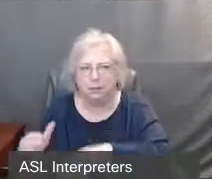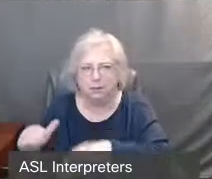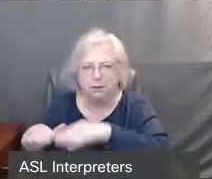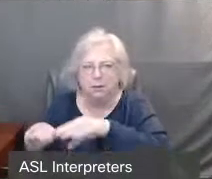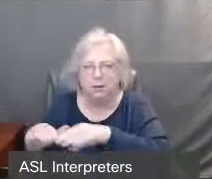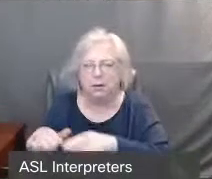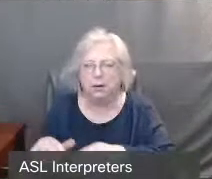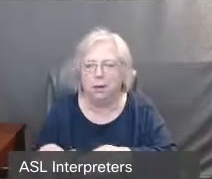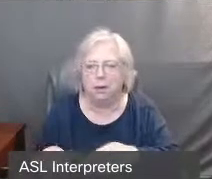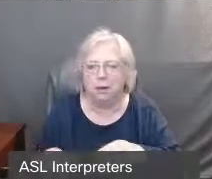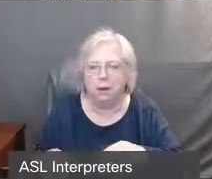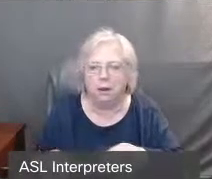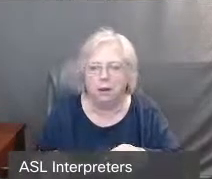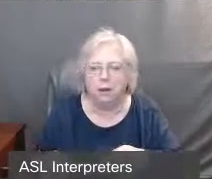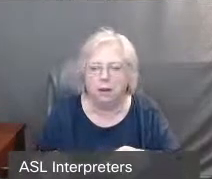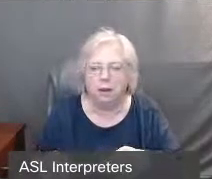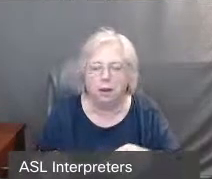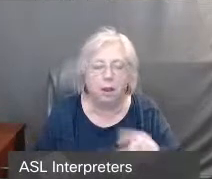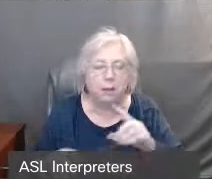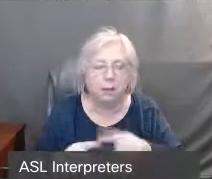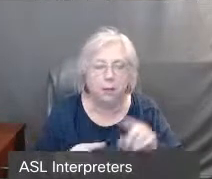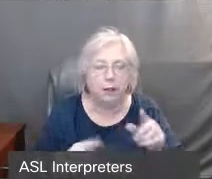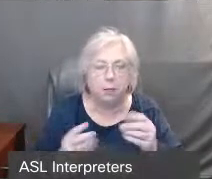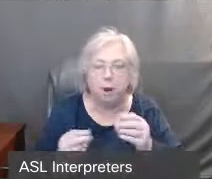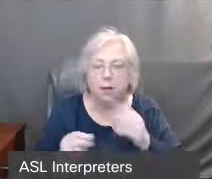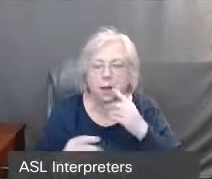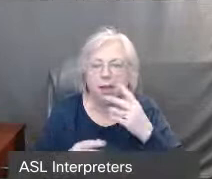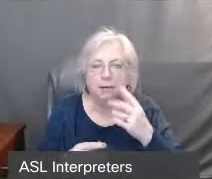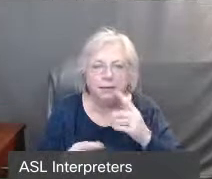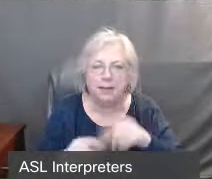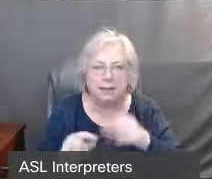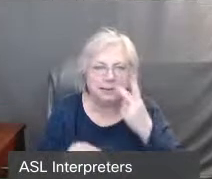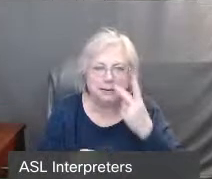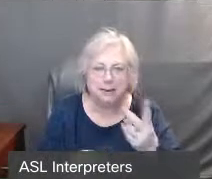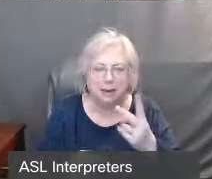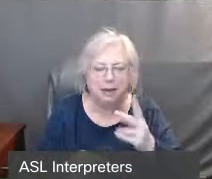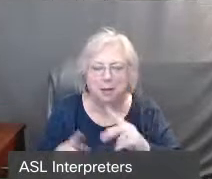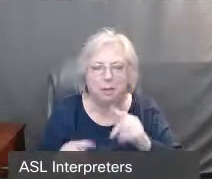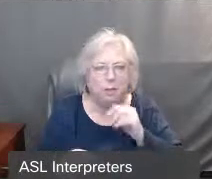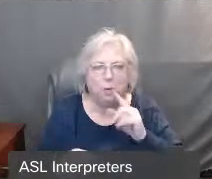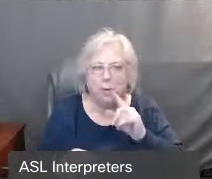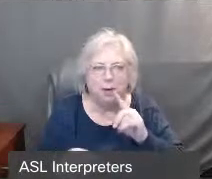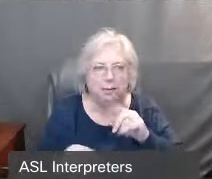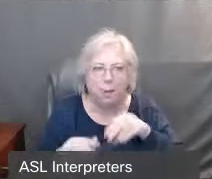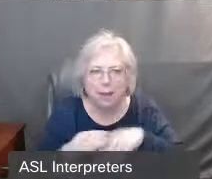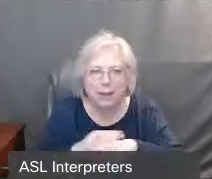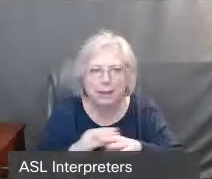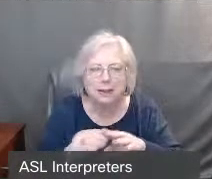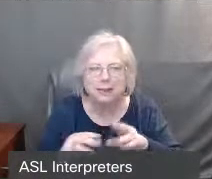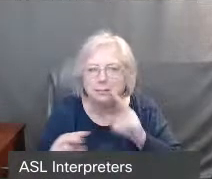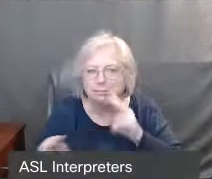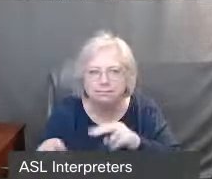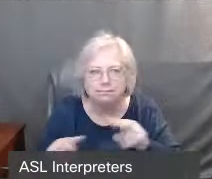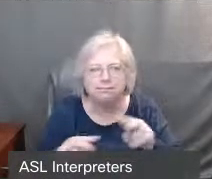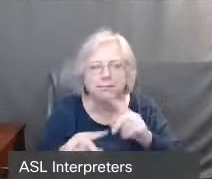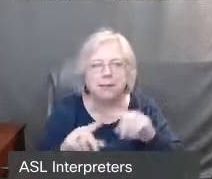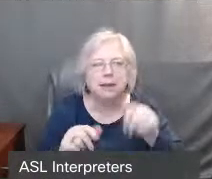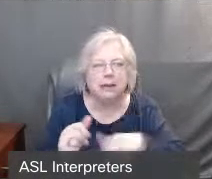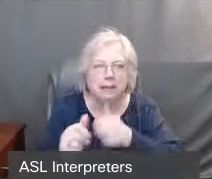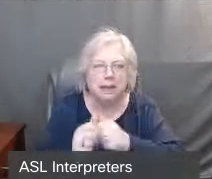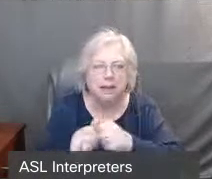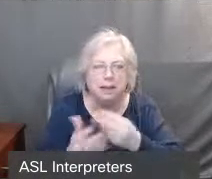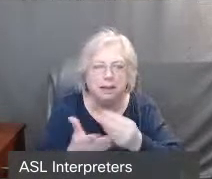this property is also out of sight. Nobody's going to be able to really go in there and look at it because it's behind a shopping